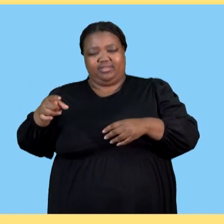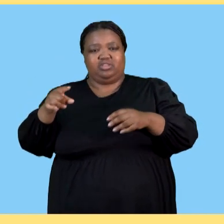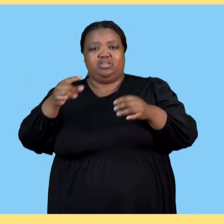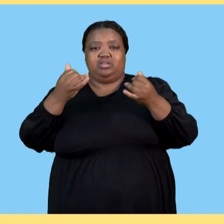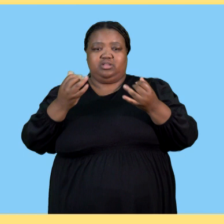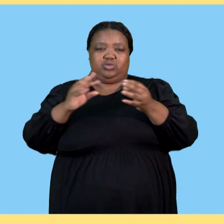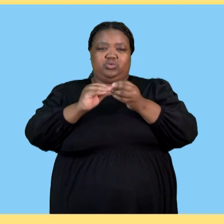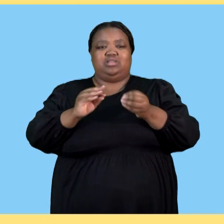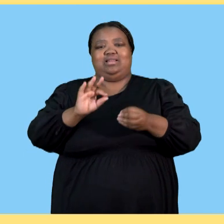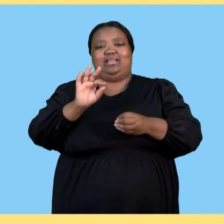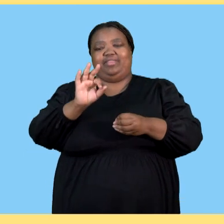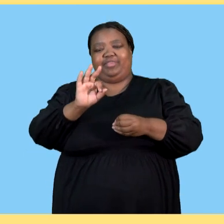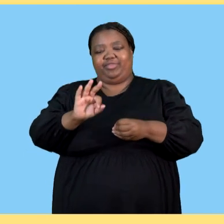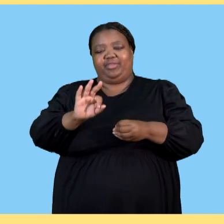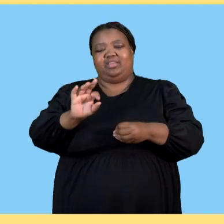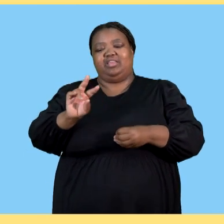320,000.